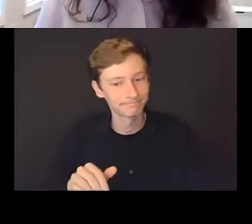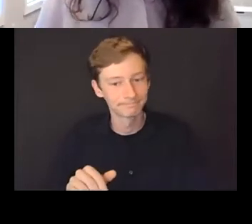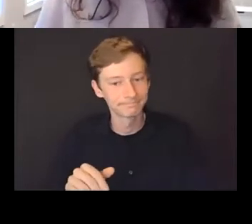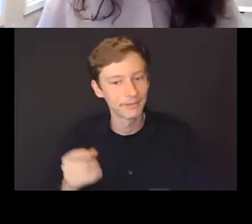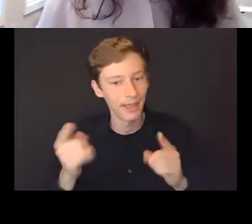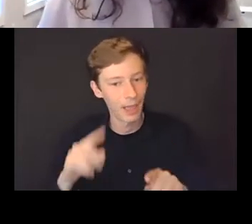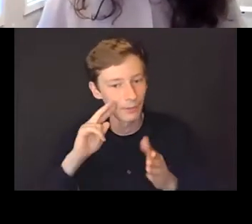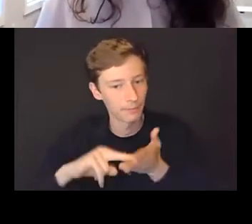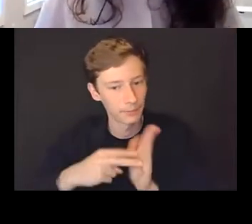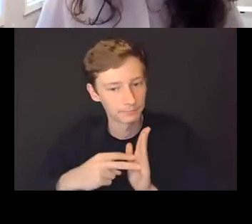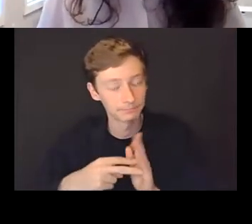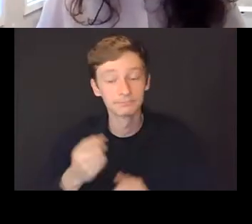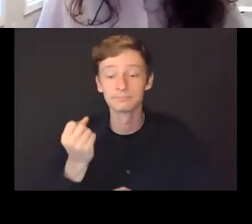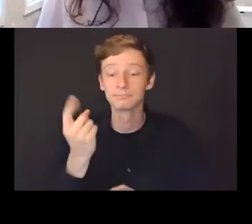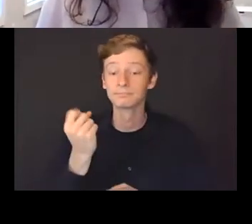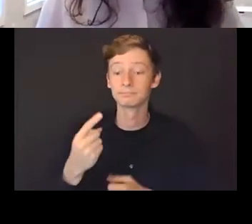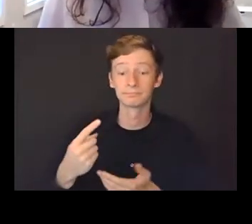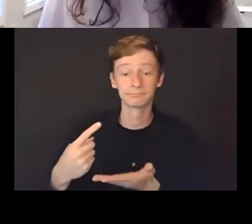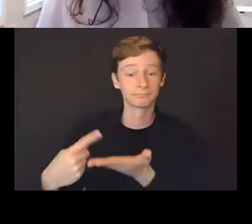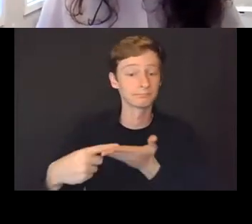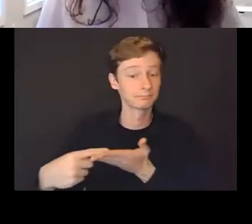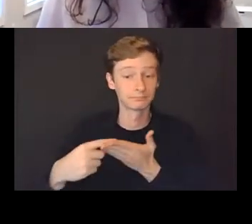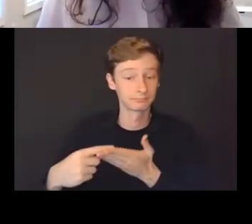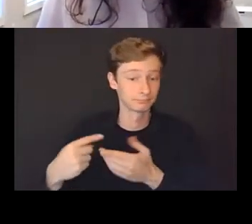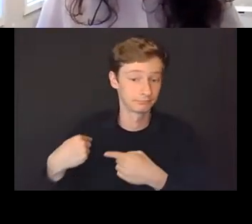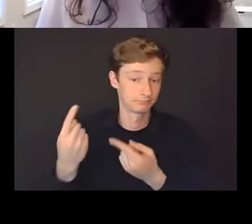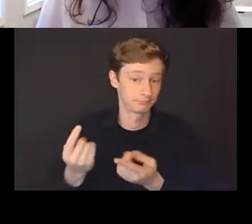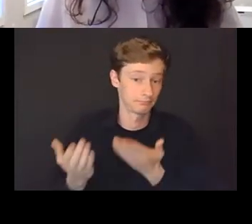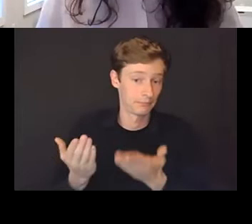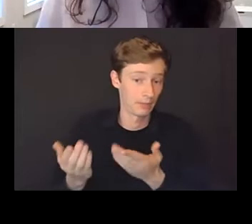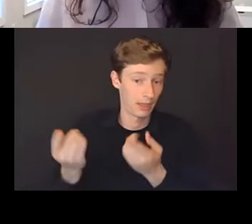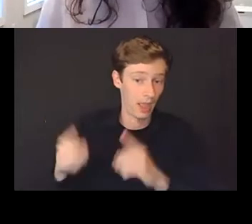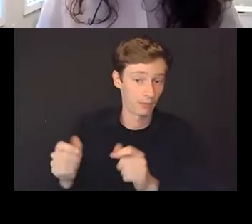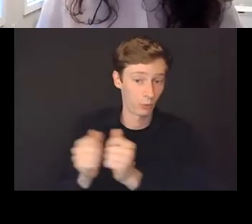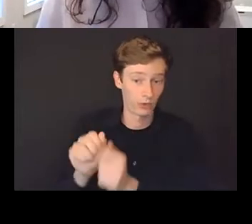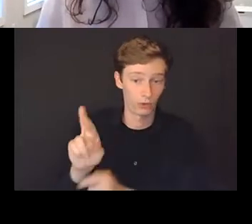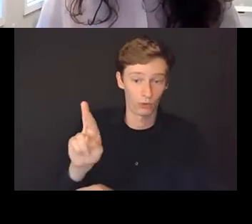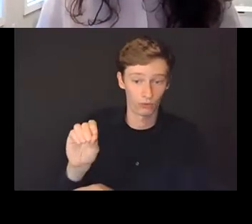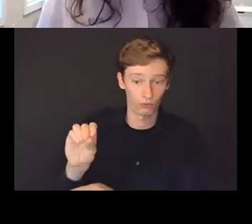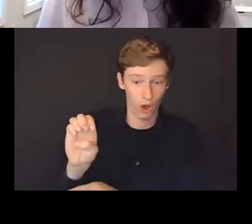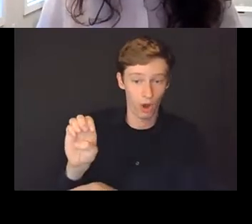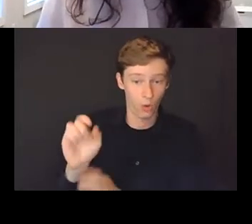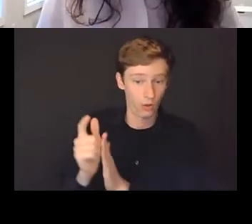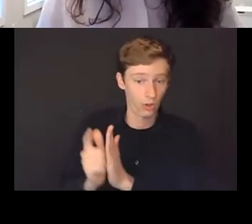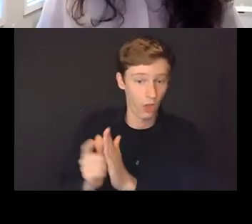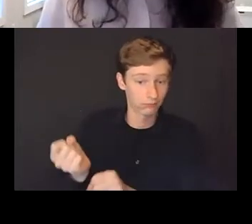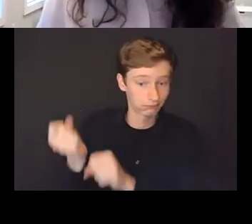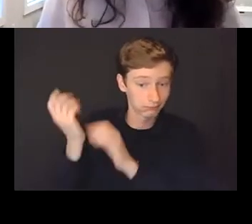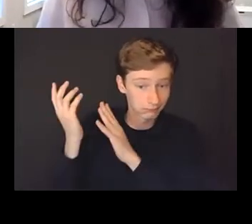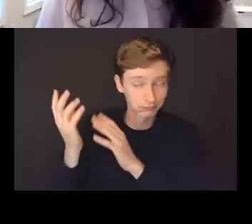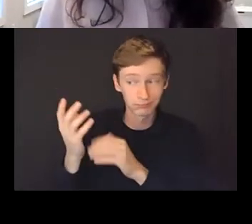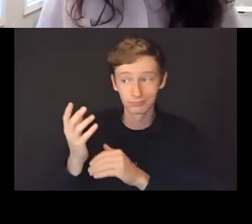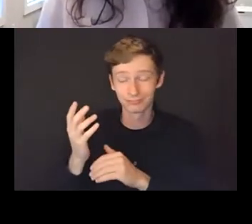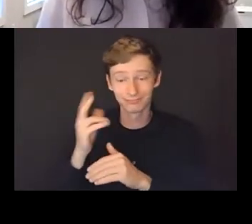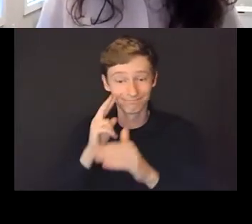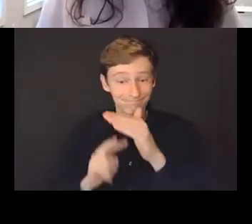care, as we are talking about what's happening or potentially happening with Roe, and the future, it's